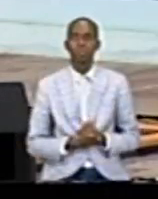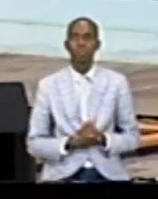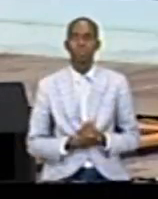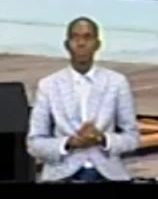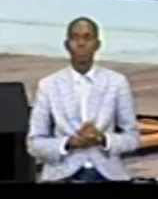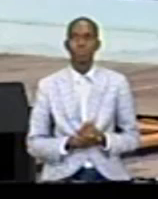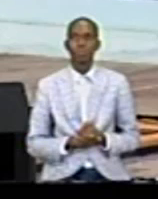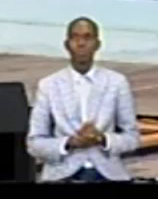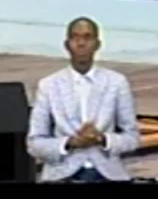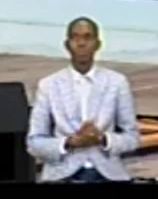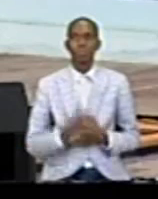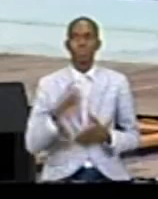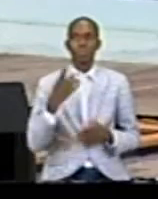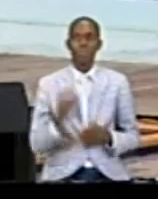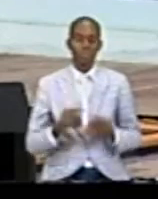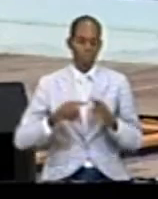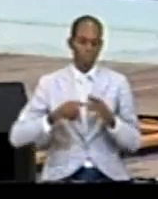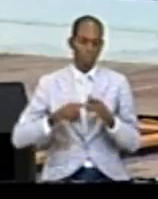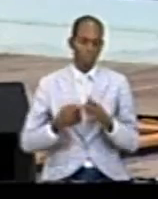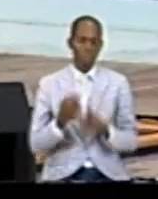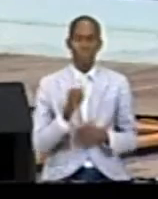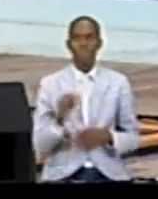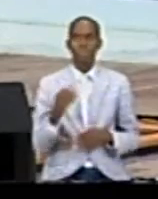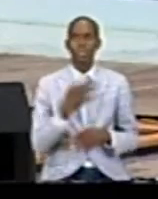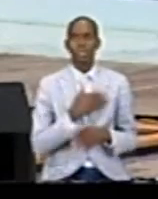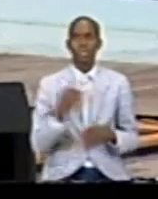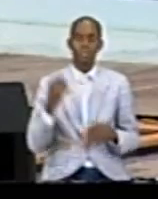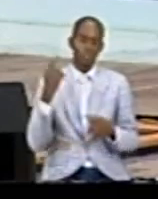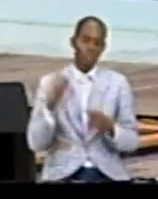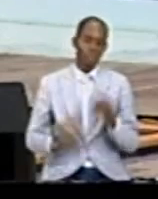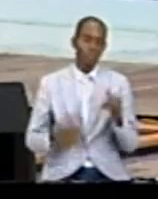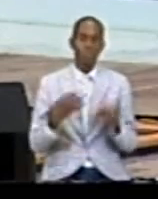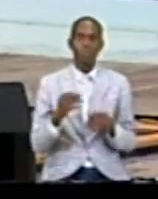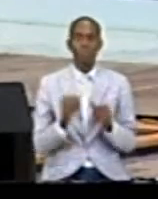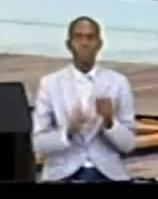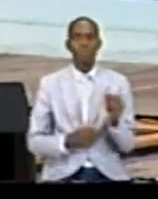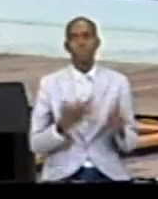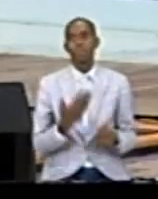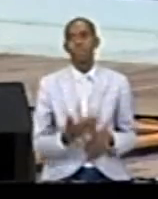The beginning and the end of everything.